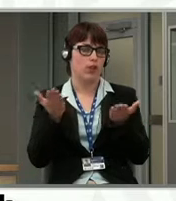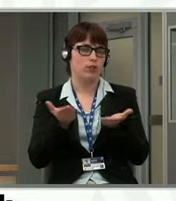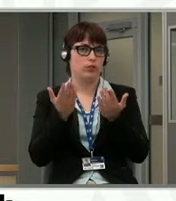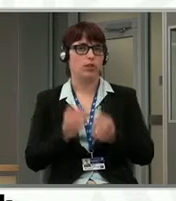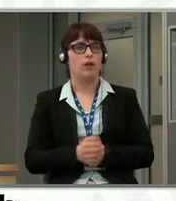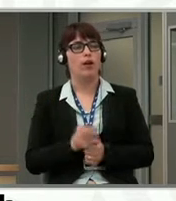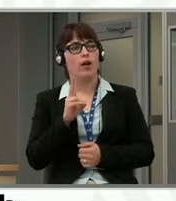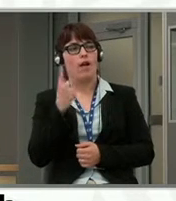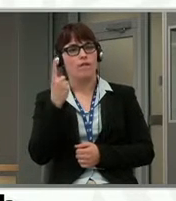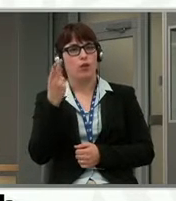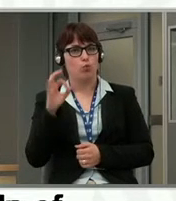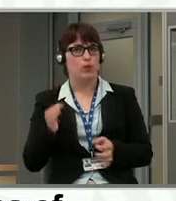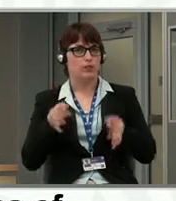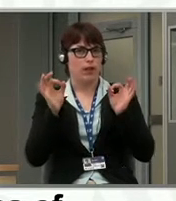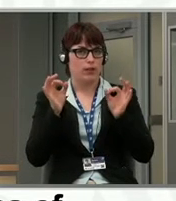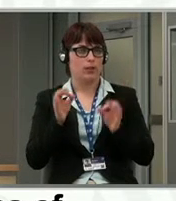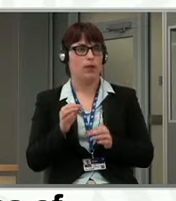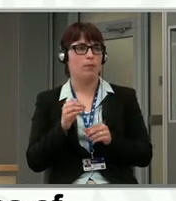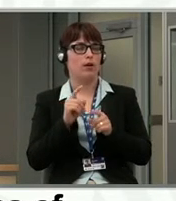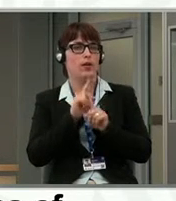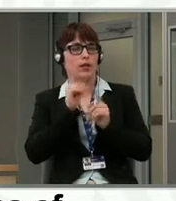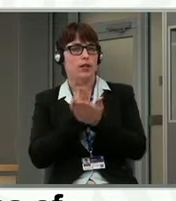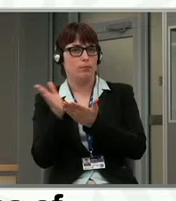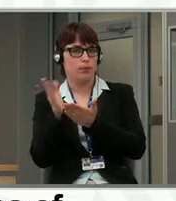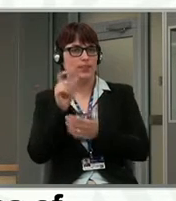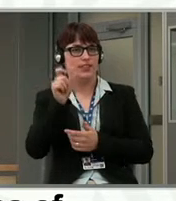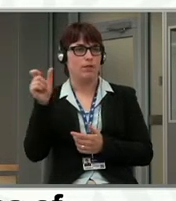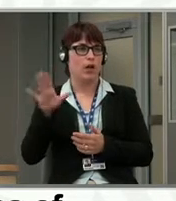of inclusive and sustainable education.